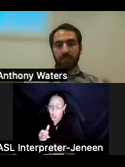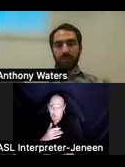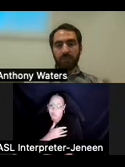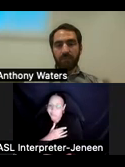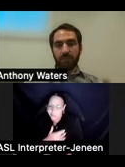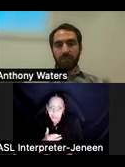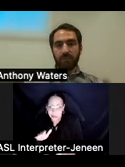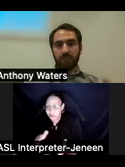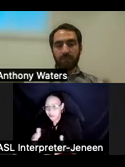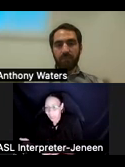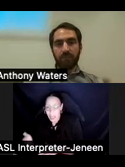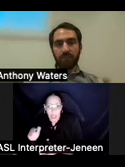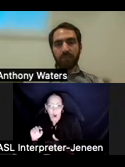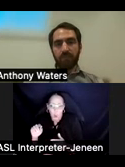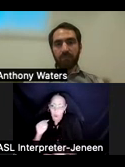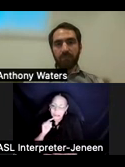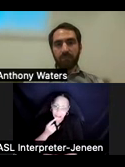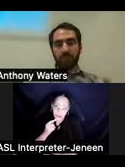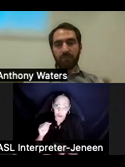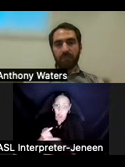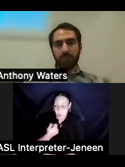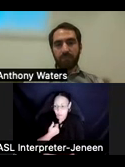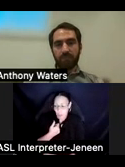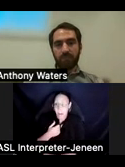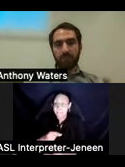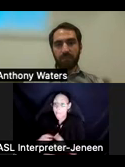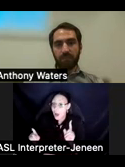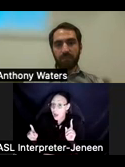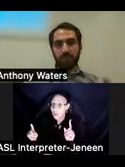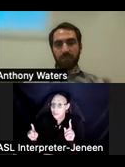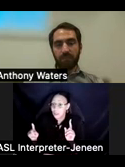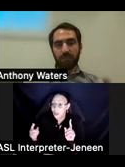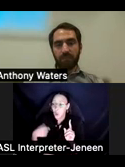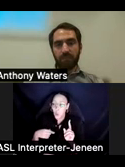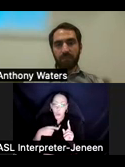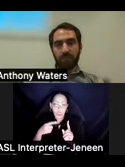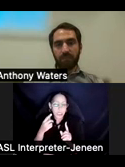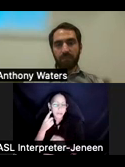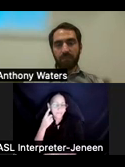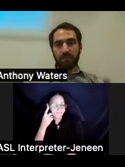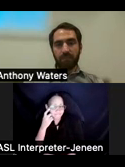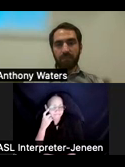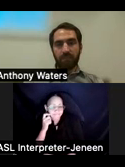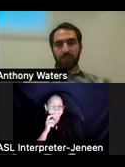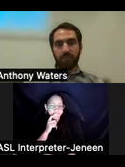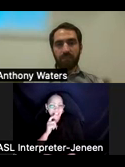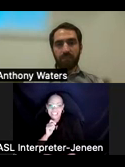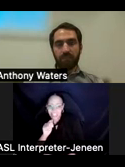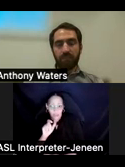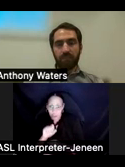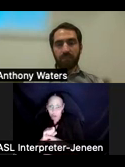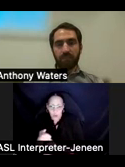die or to seriously harm themselves, but we suspect that that's not the case? Are